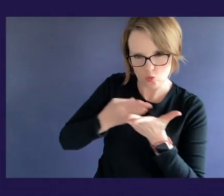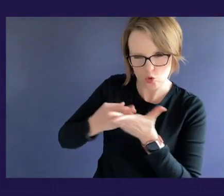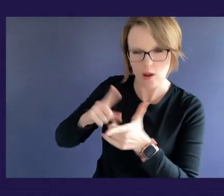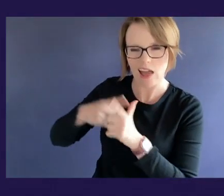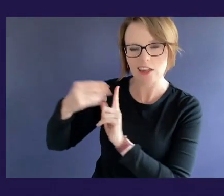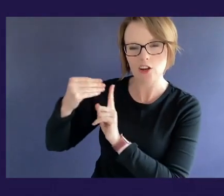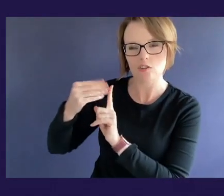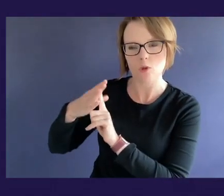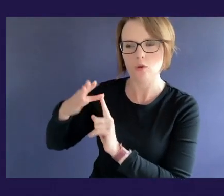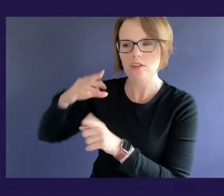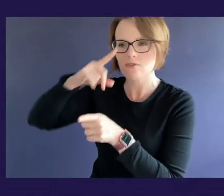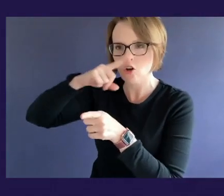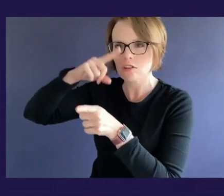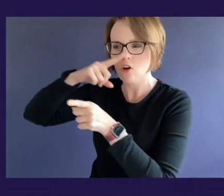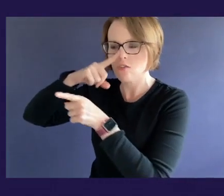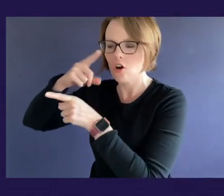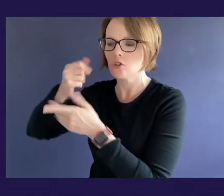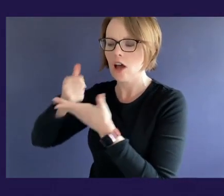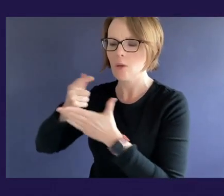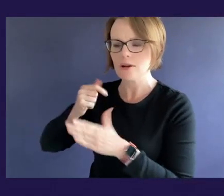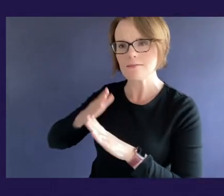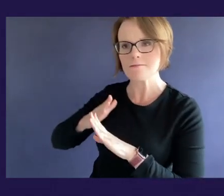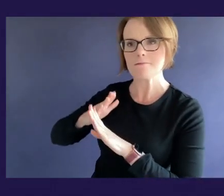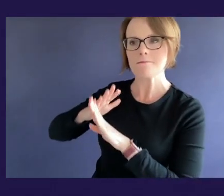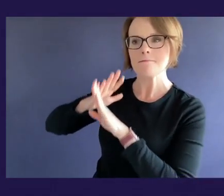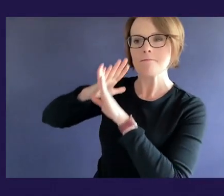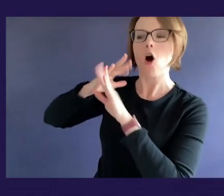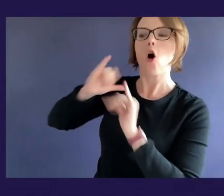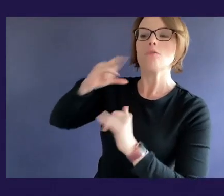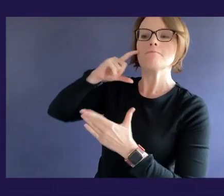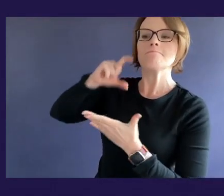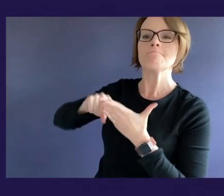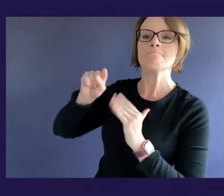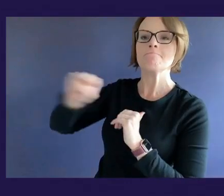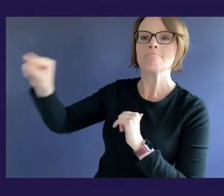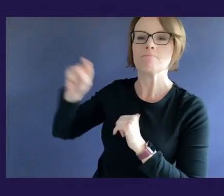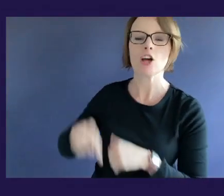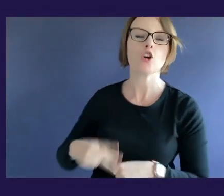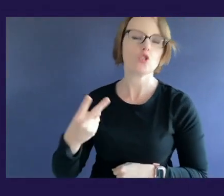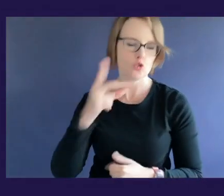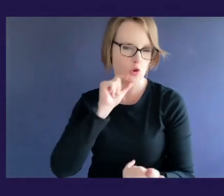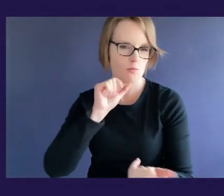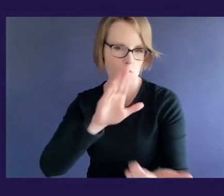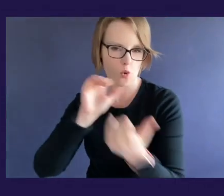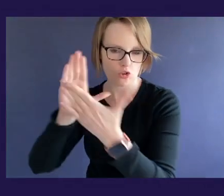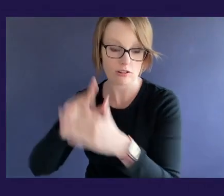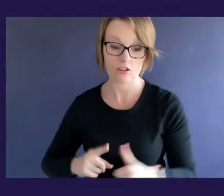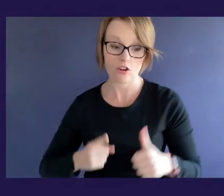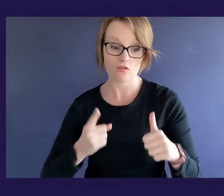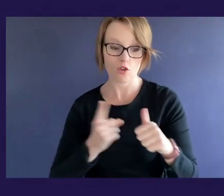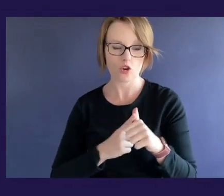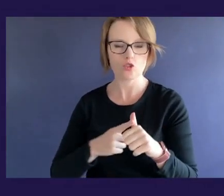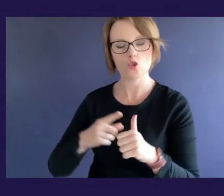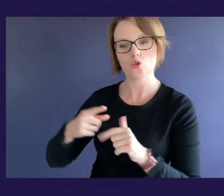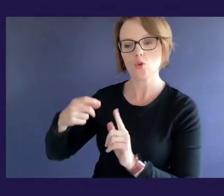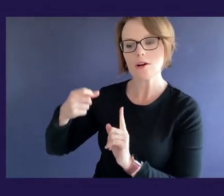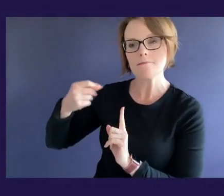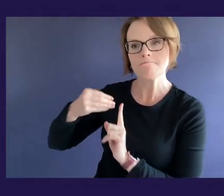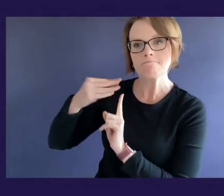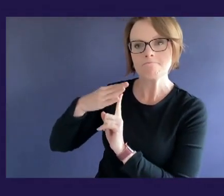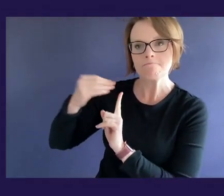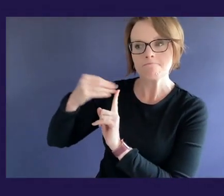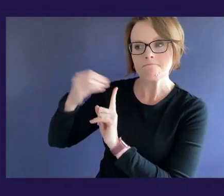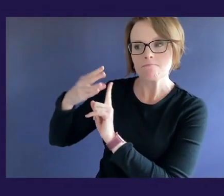And so there are kind of two strategies to use to pre-bunk or inoculate. The first is to inoculate against anticipated